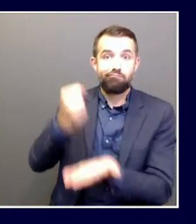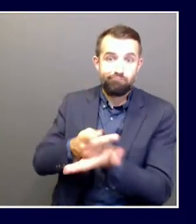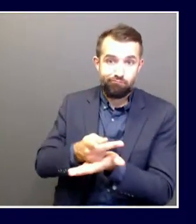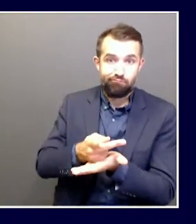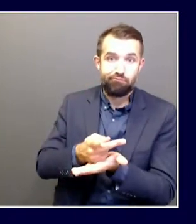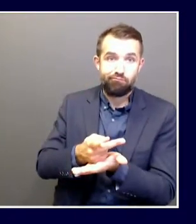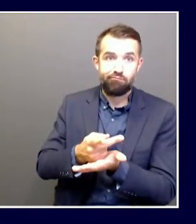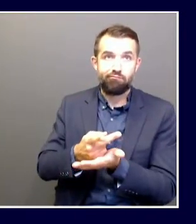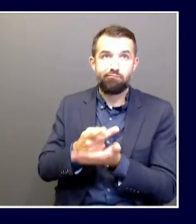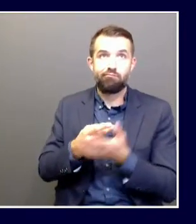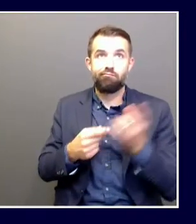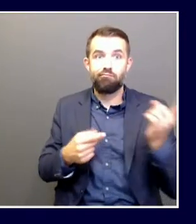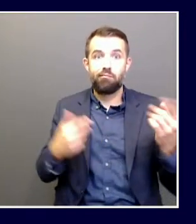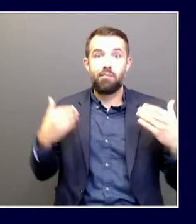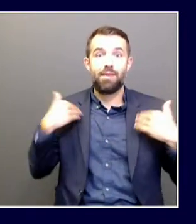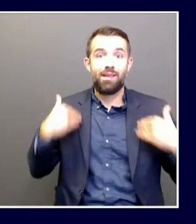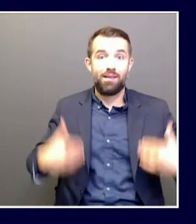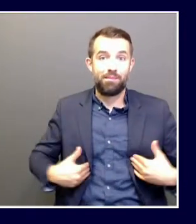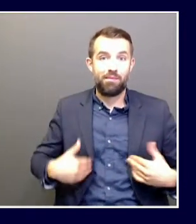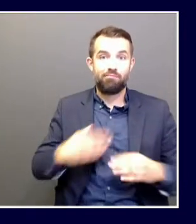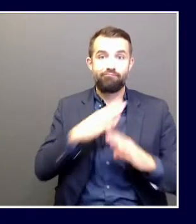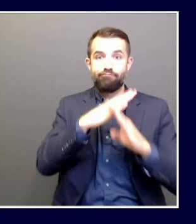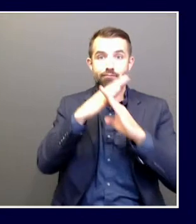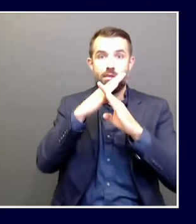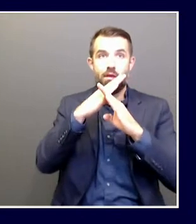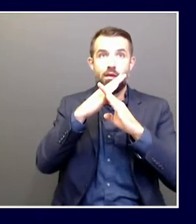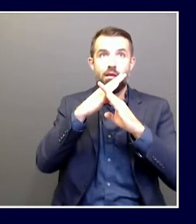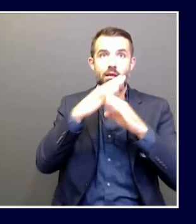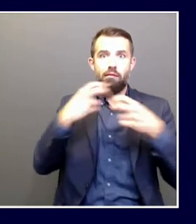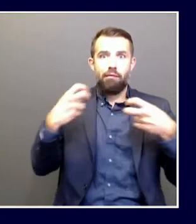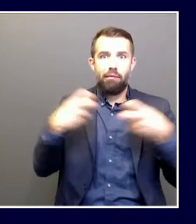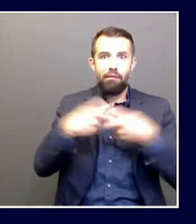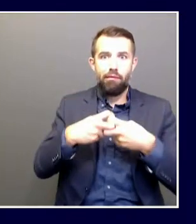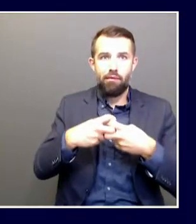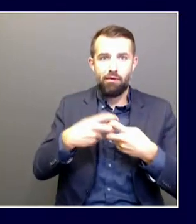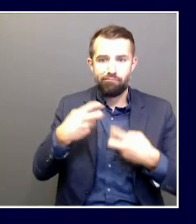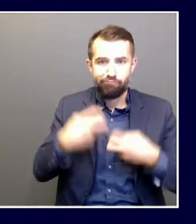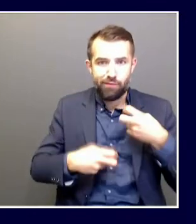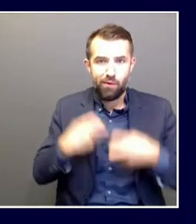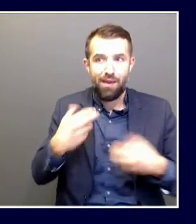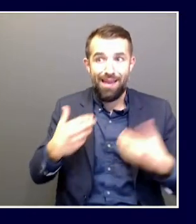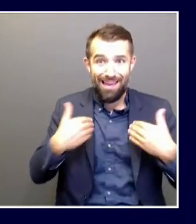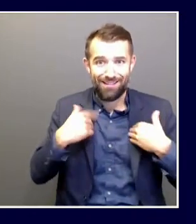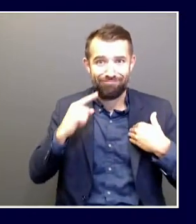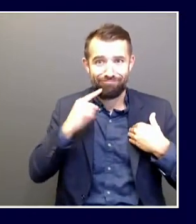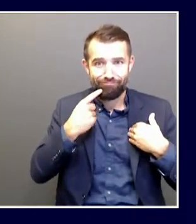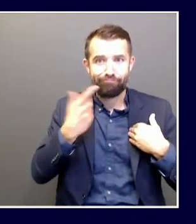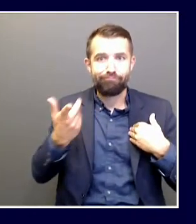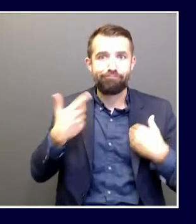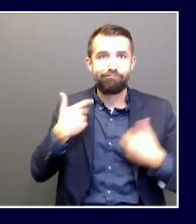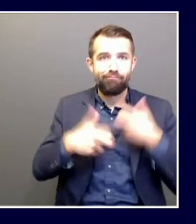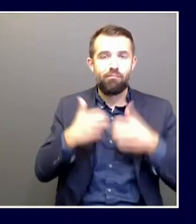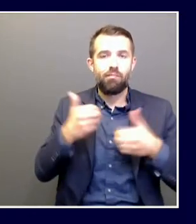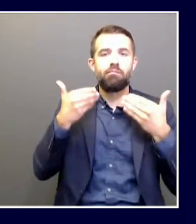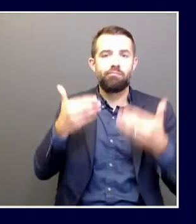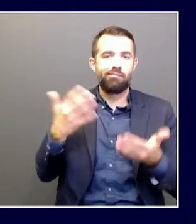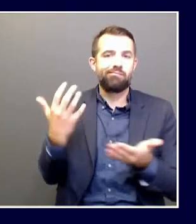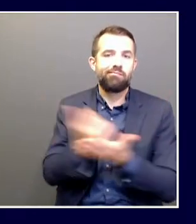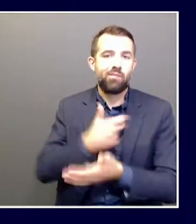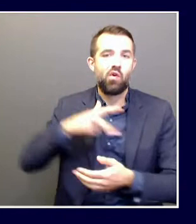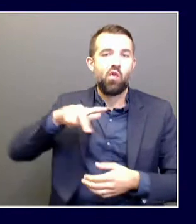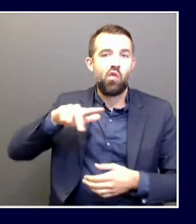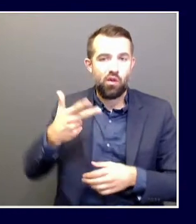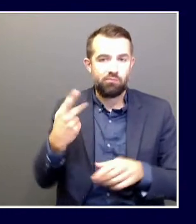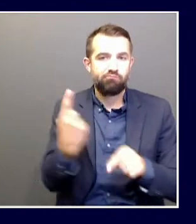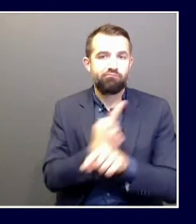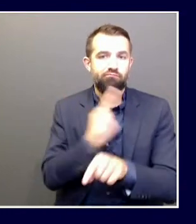immunocompromised. So Dr. Shah can speak more about the distinction. We have in Maine seen those additional shots that have been provided over the